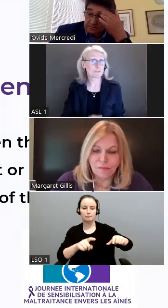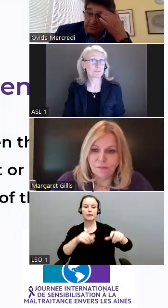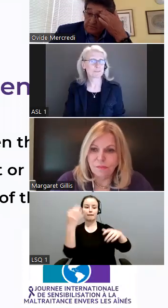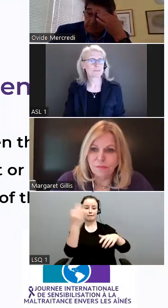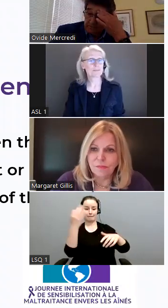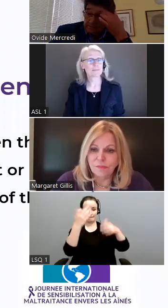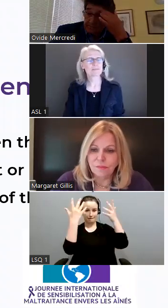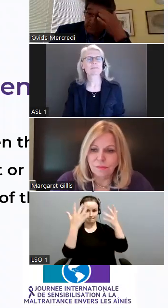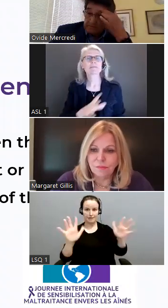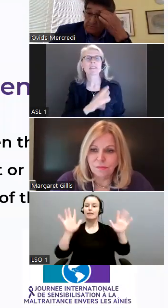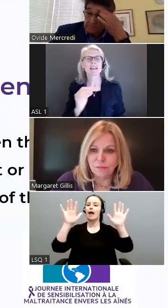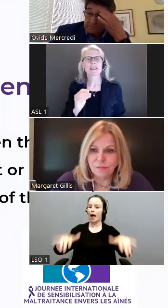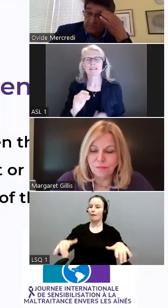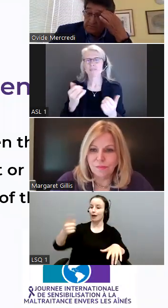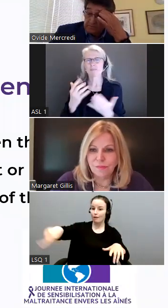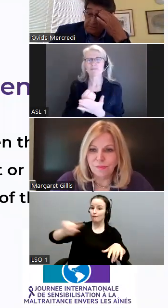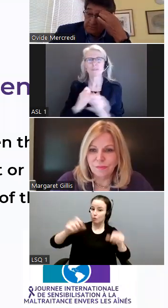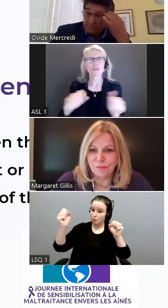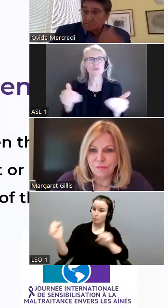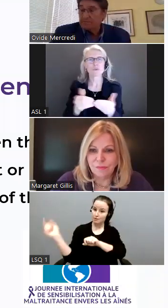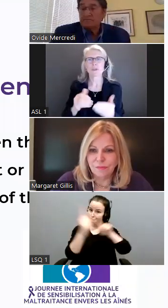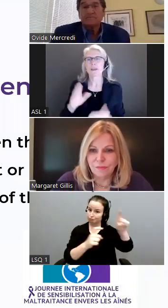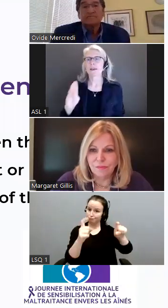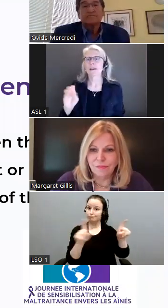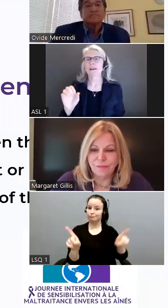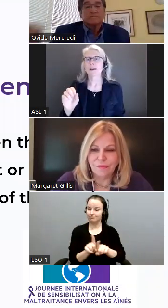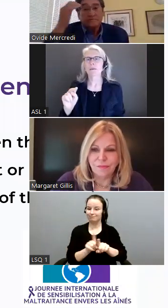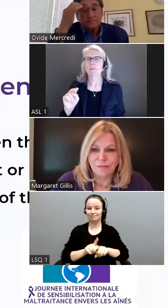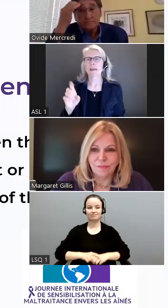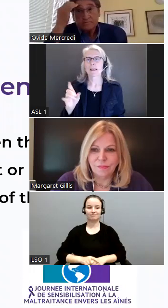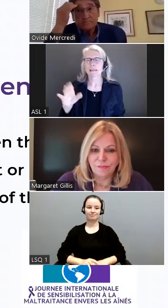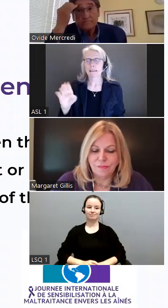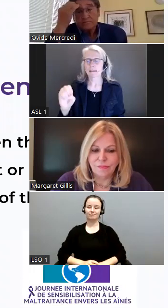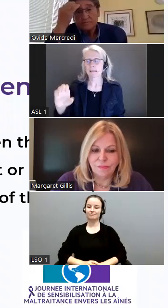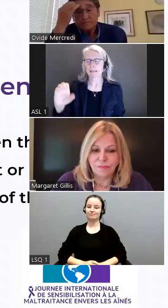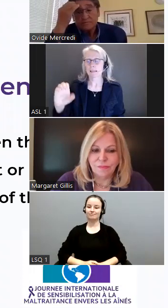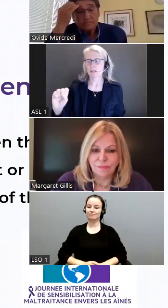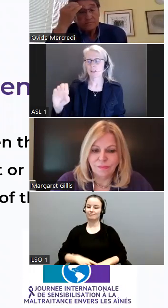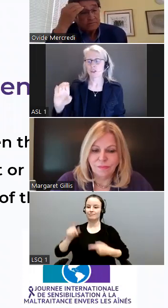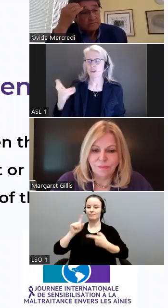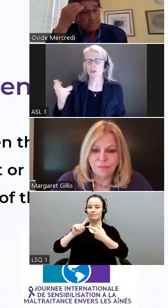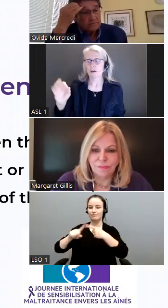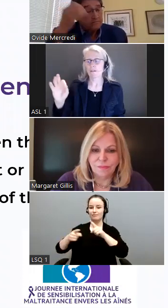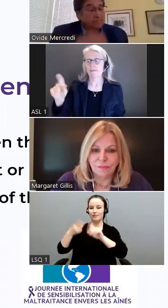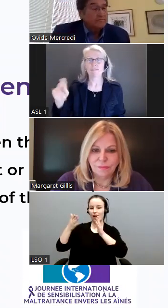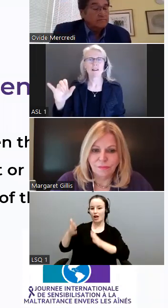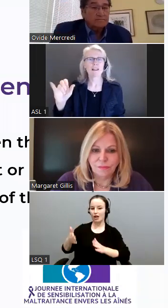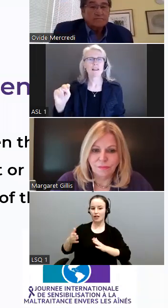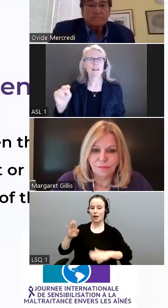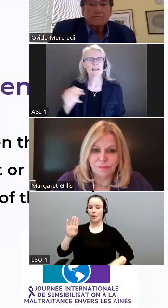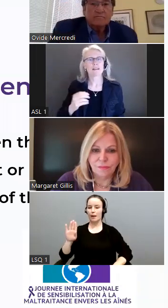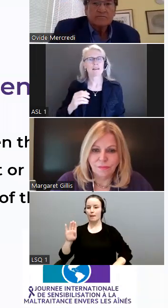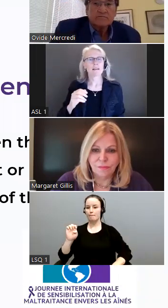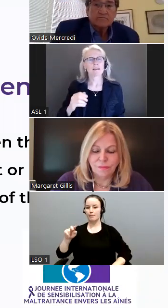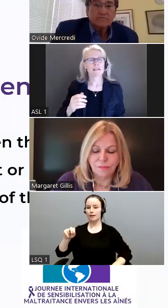I do want to introduce my colleague, Benedict Schifflin, with the Canadian Elder Abuse Network, who we've been working